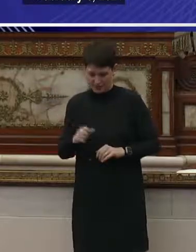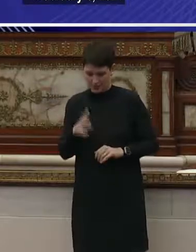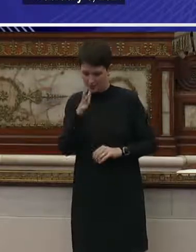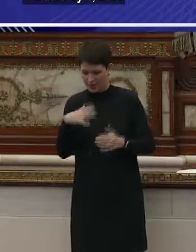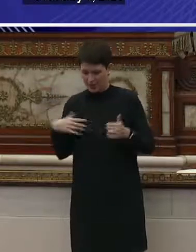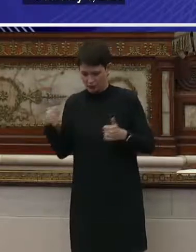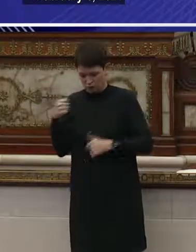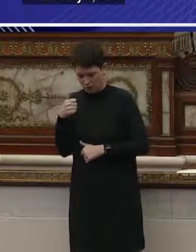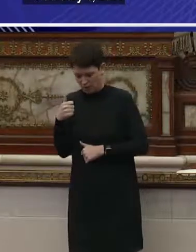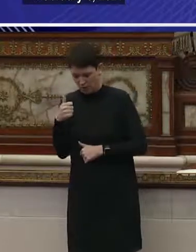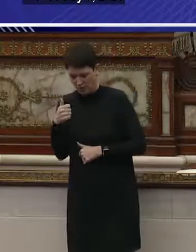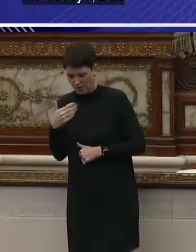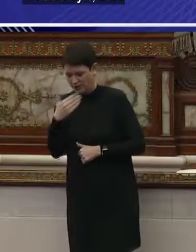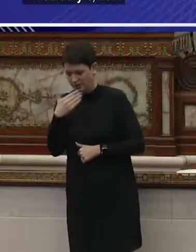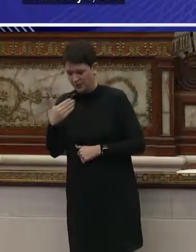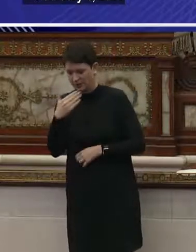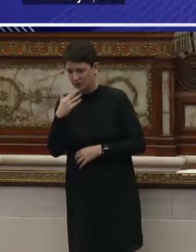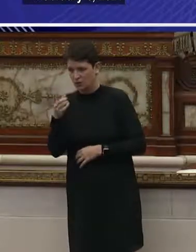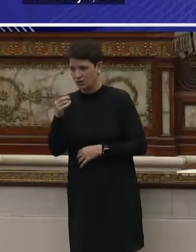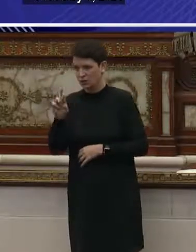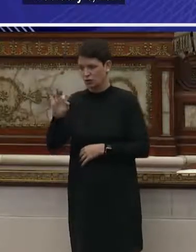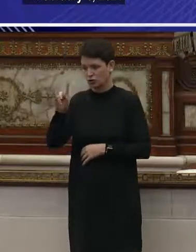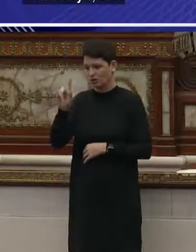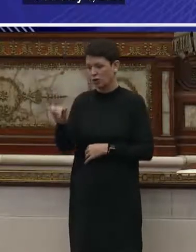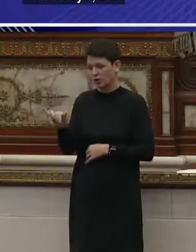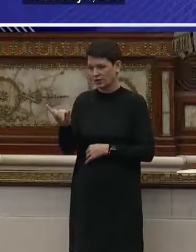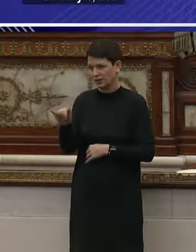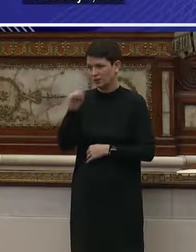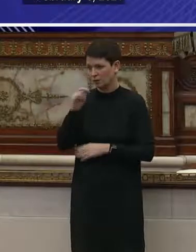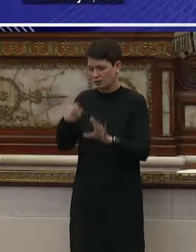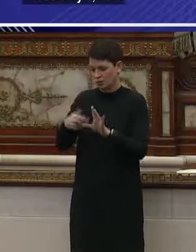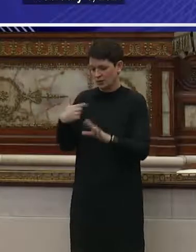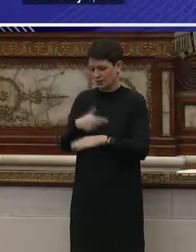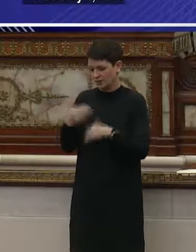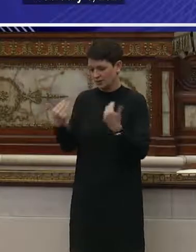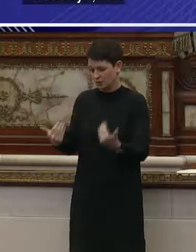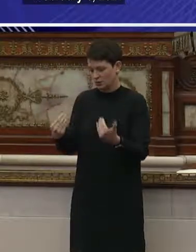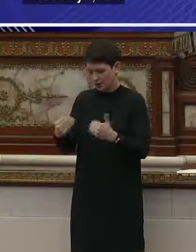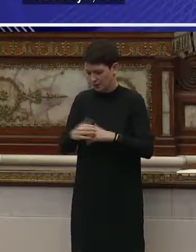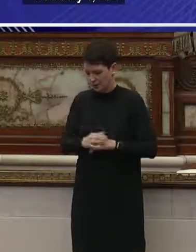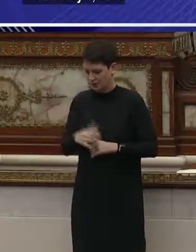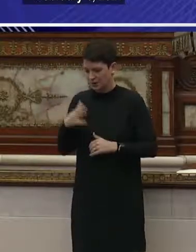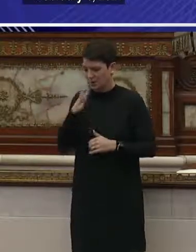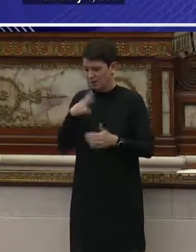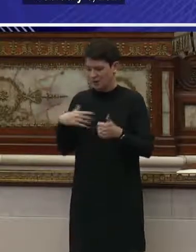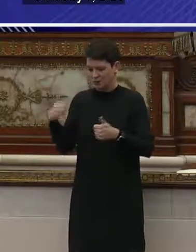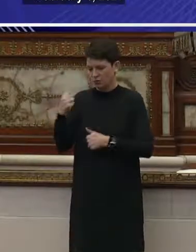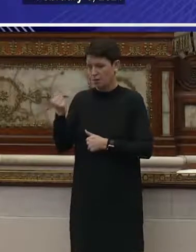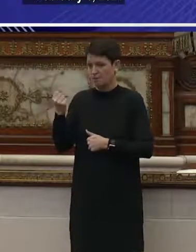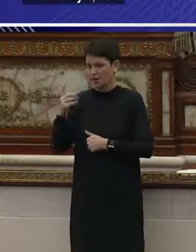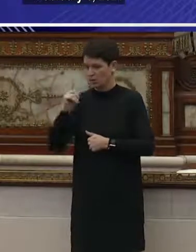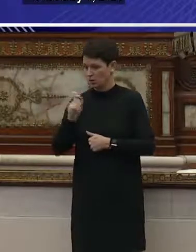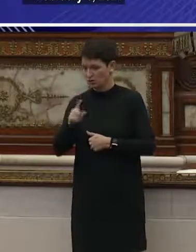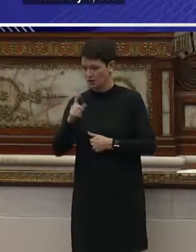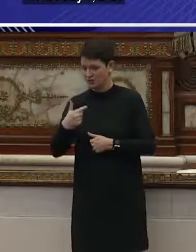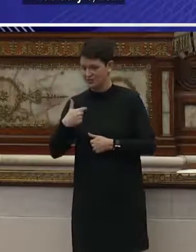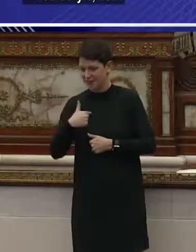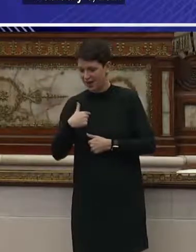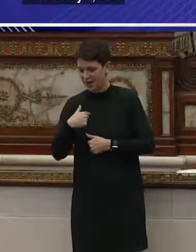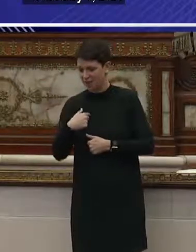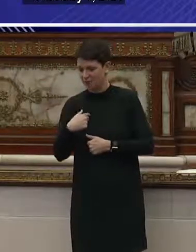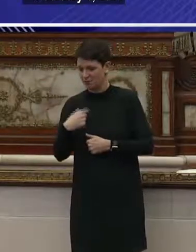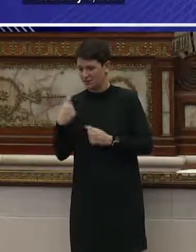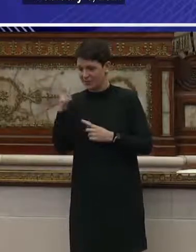Madam Chair, and thank you, Dr. Farley, for being here. Madam Chair, a lot of the questions I've been on since